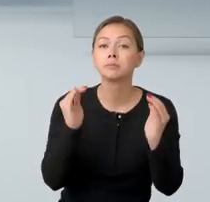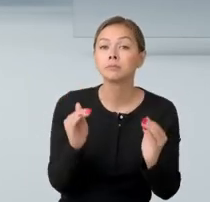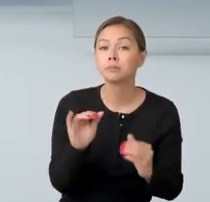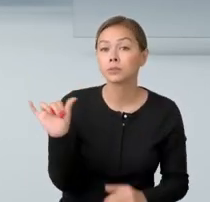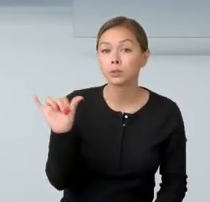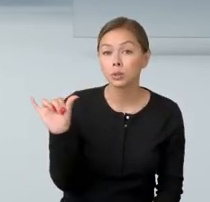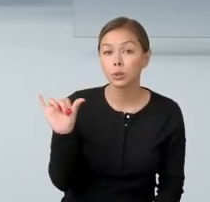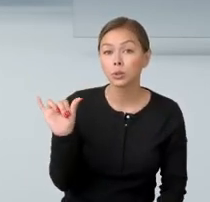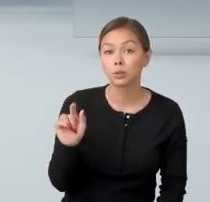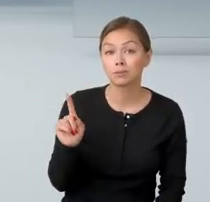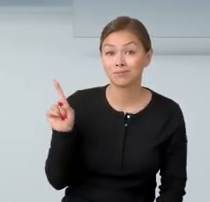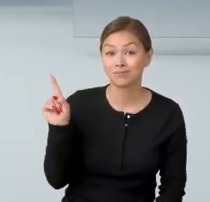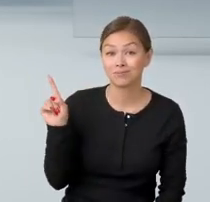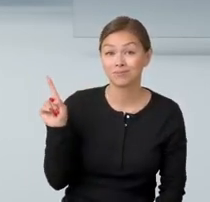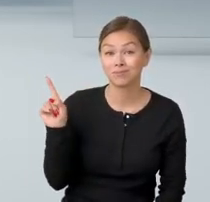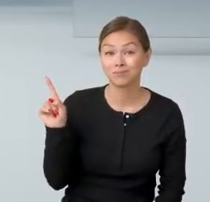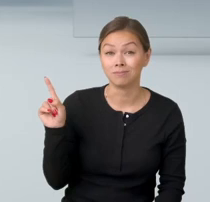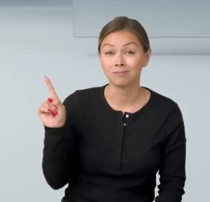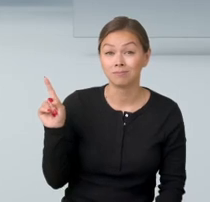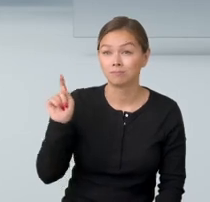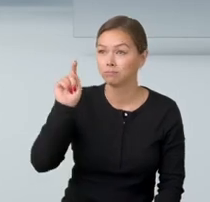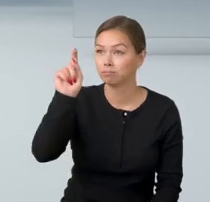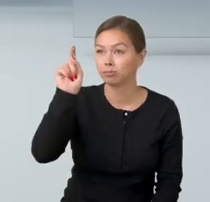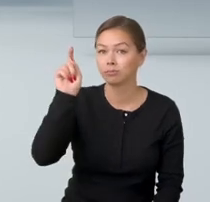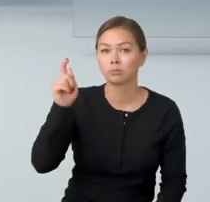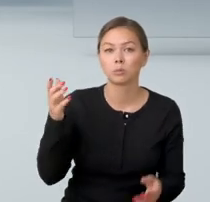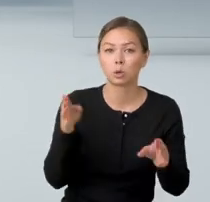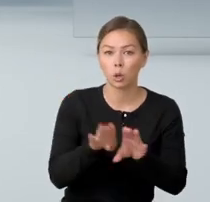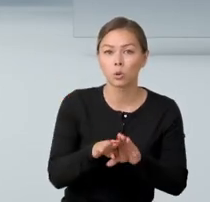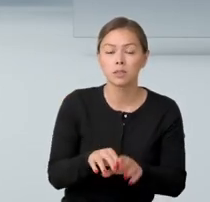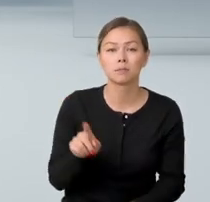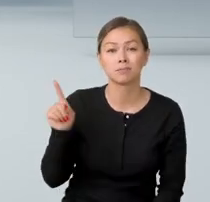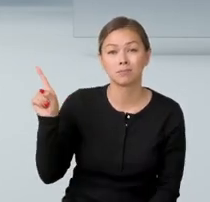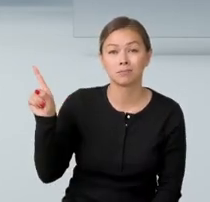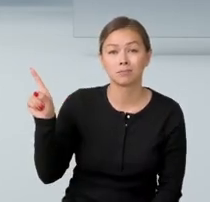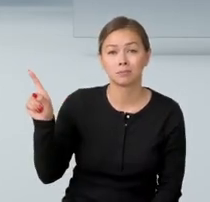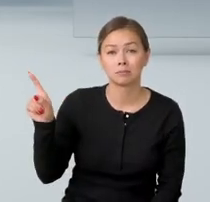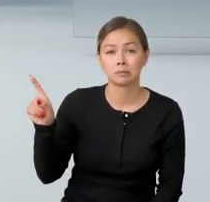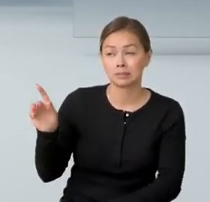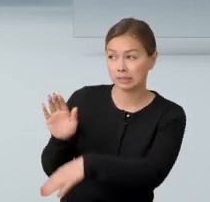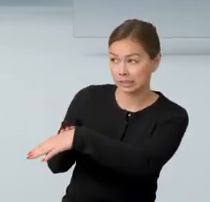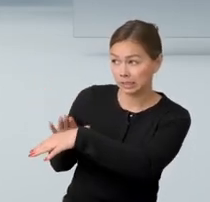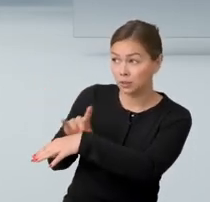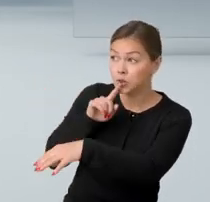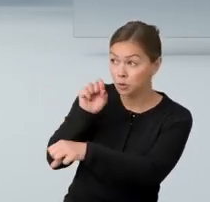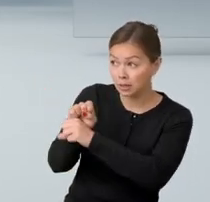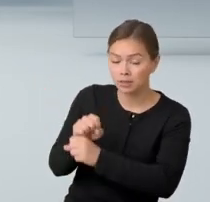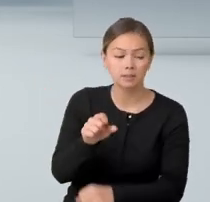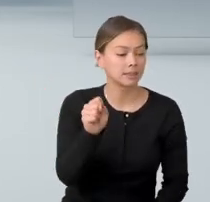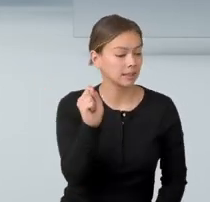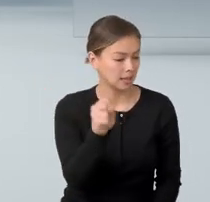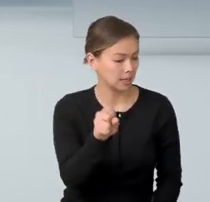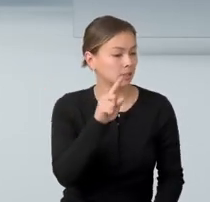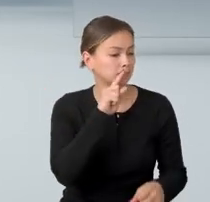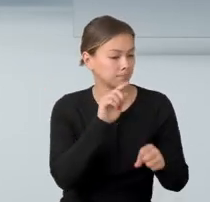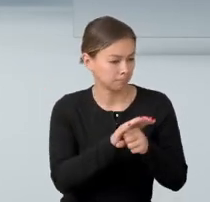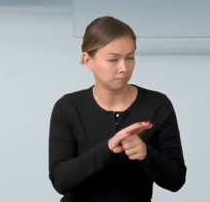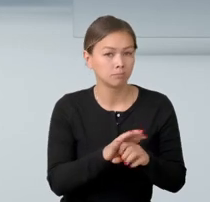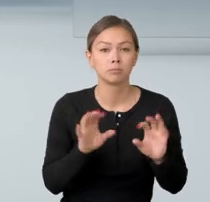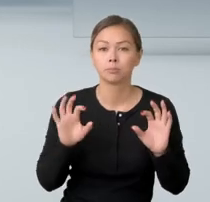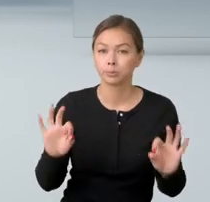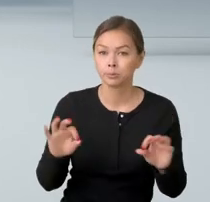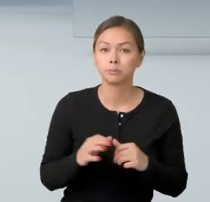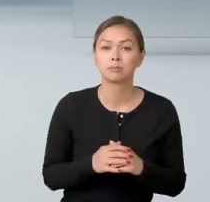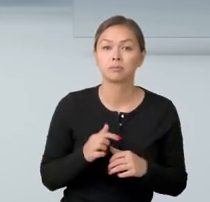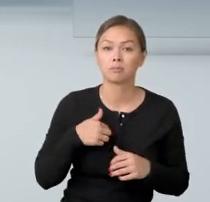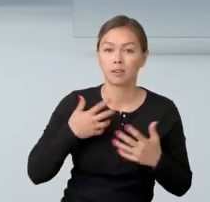it now I can even click in the button above call it close and I'll say yes this request is closed